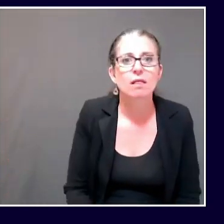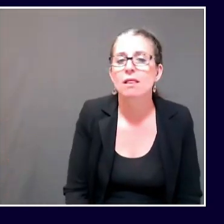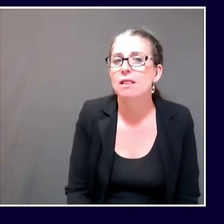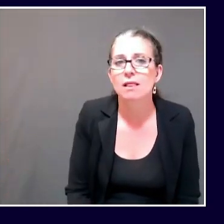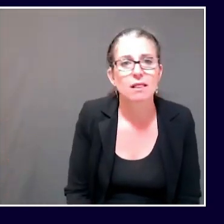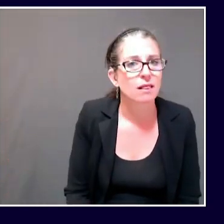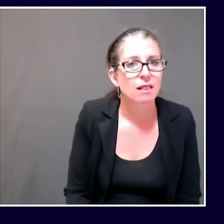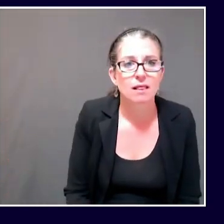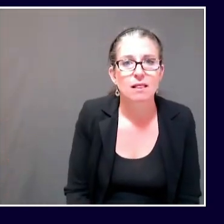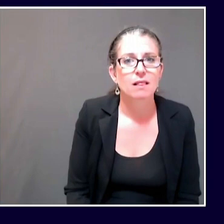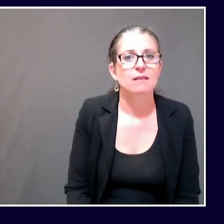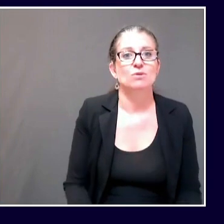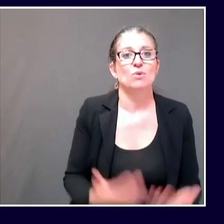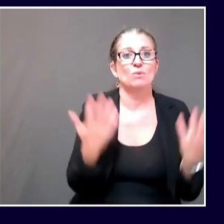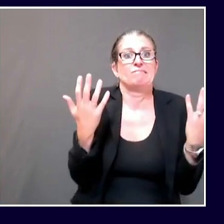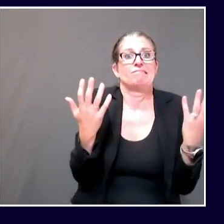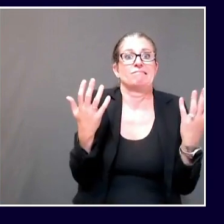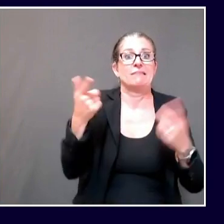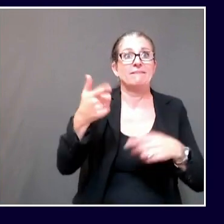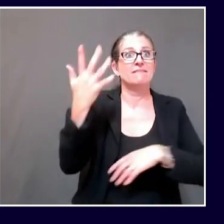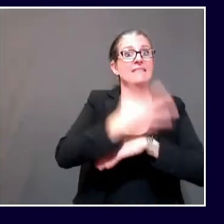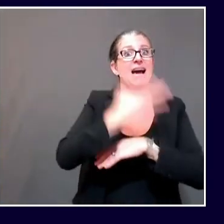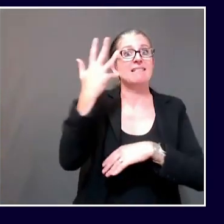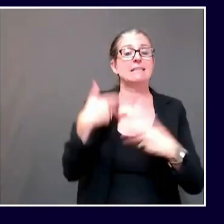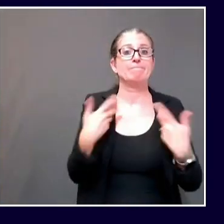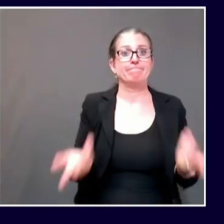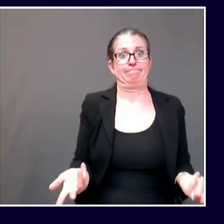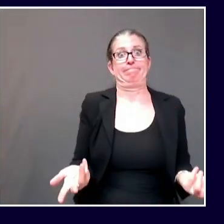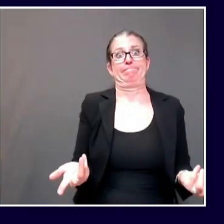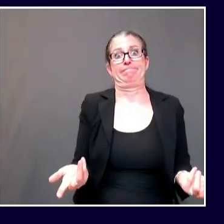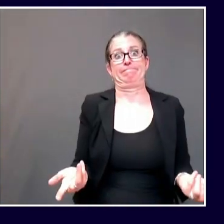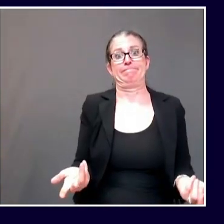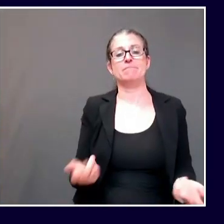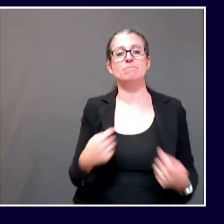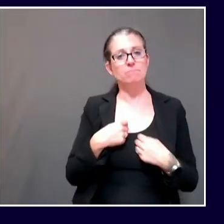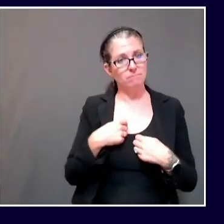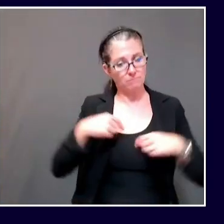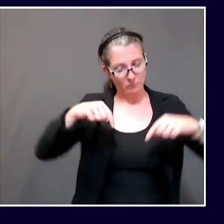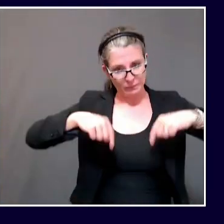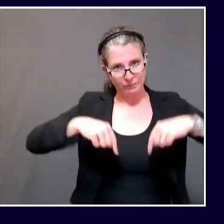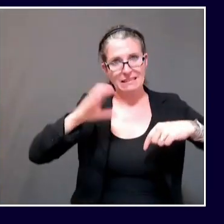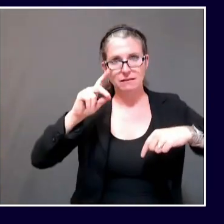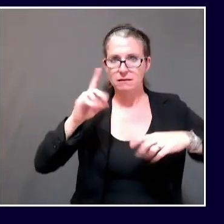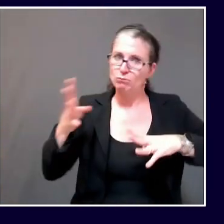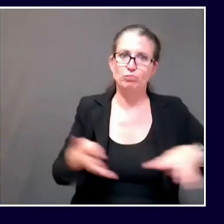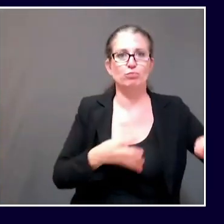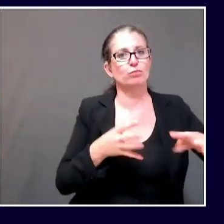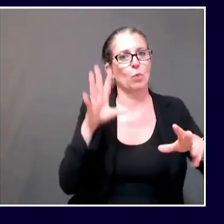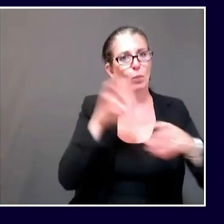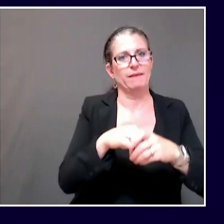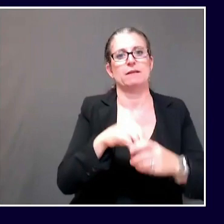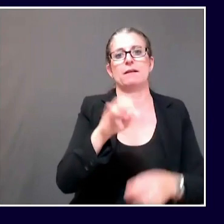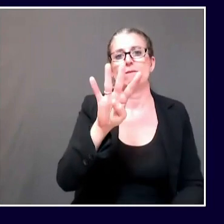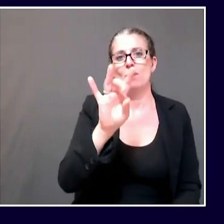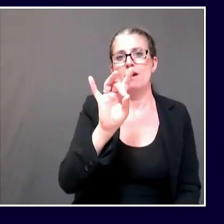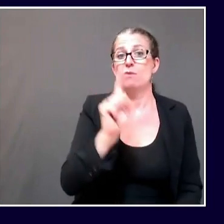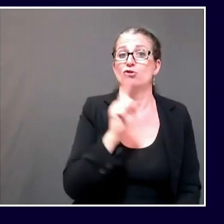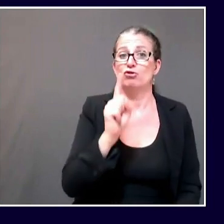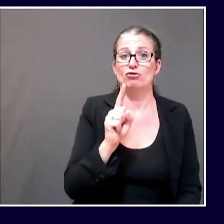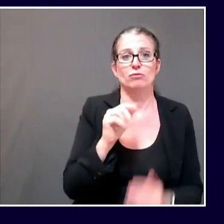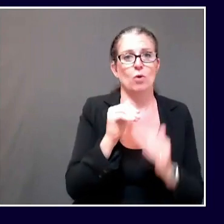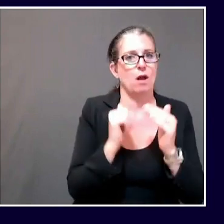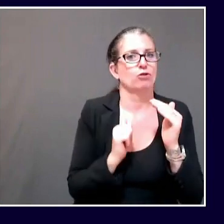the public health authorities recommend should be the gold standard. In fact, for many of our results, or